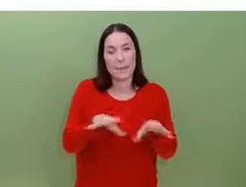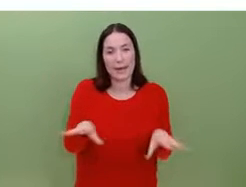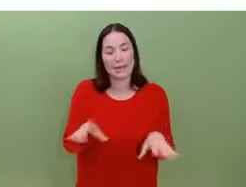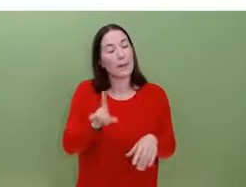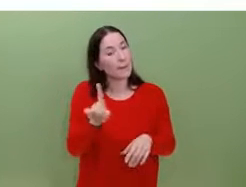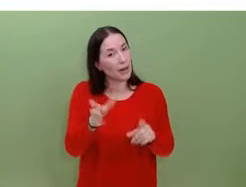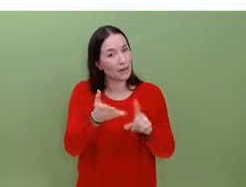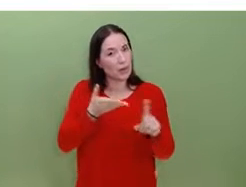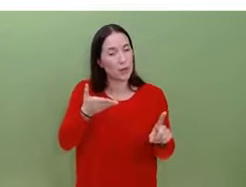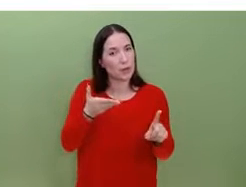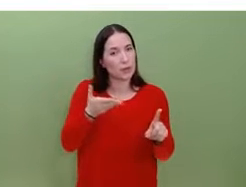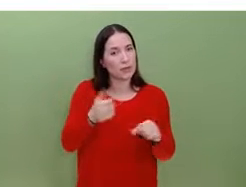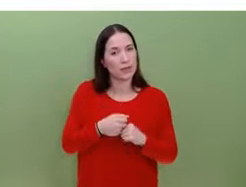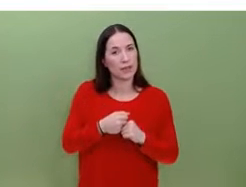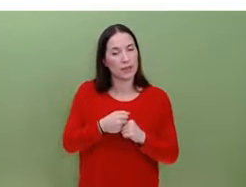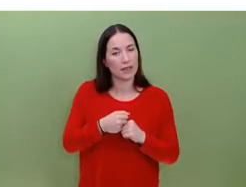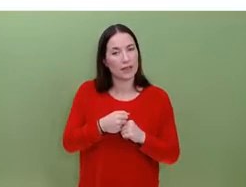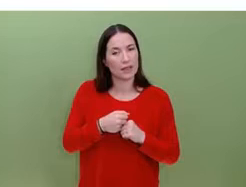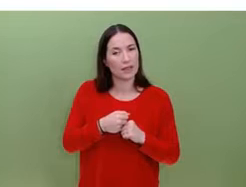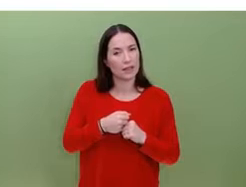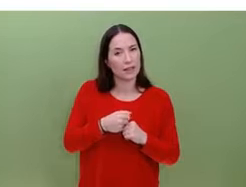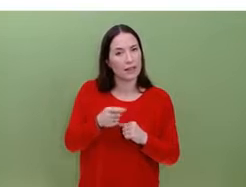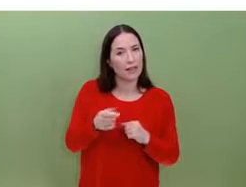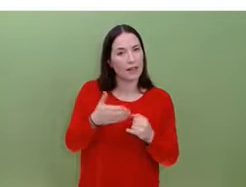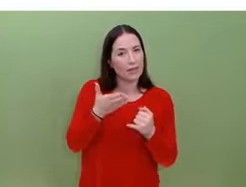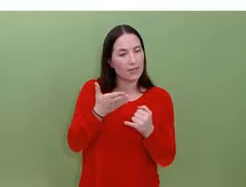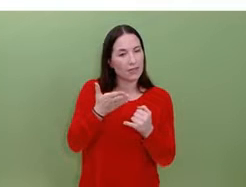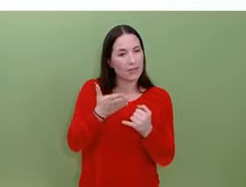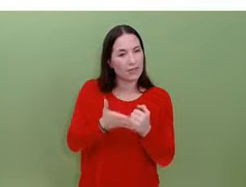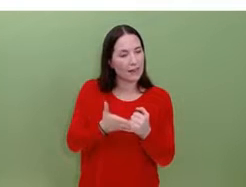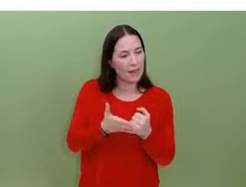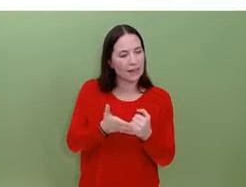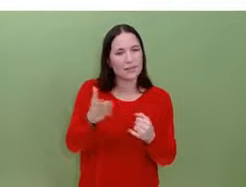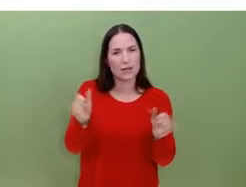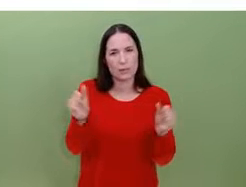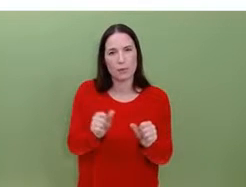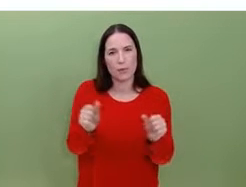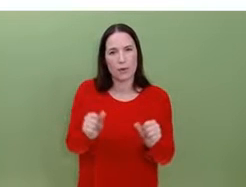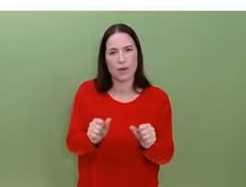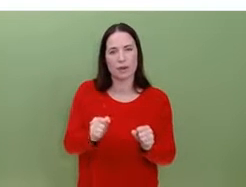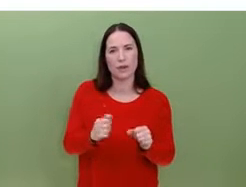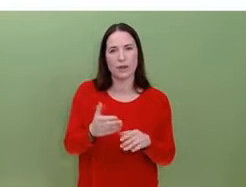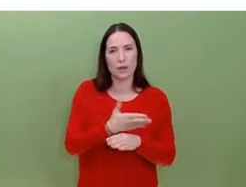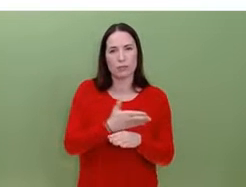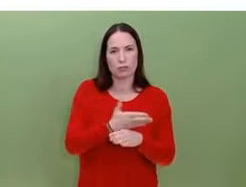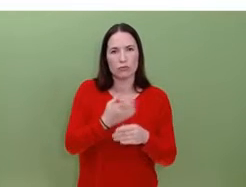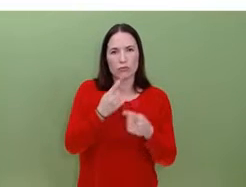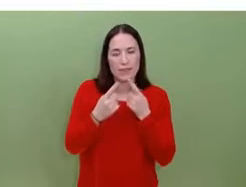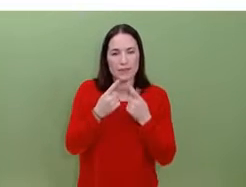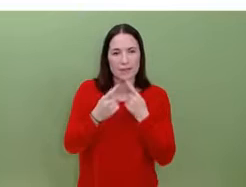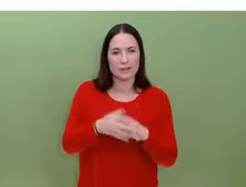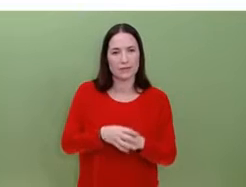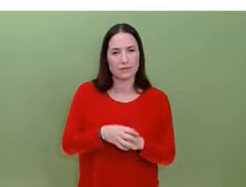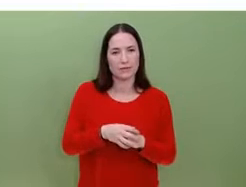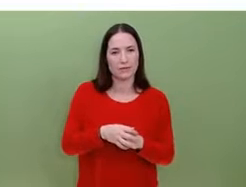ends are much smaller in our pandemic data. We did observe a main effective intervention with behavioural